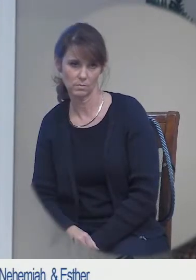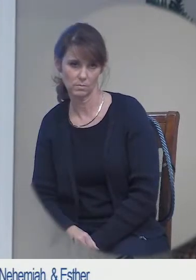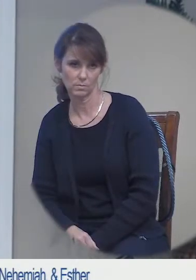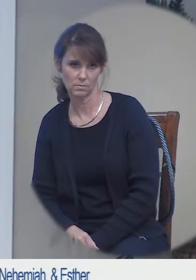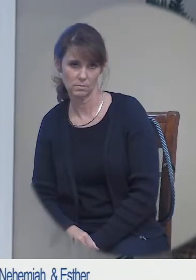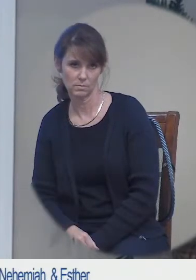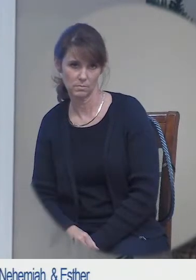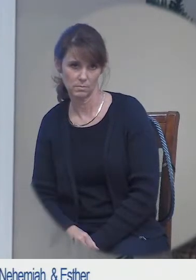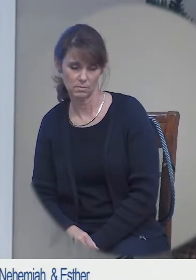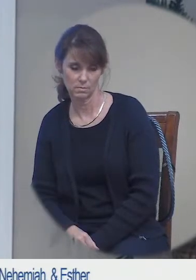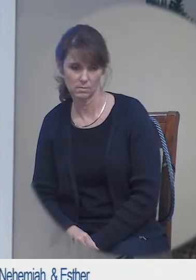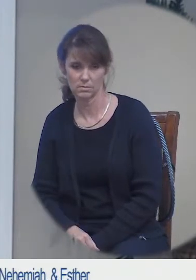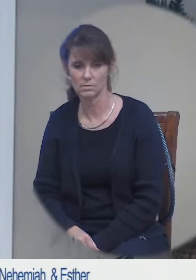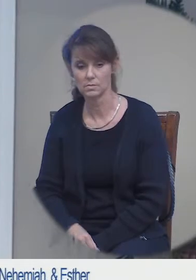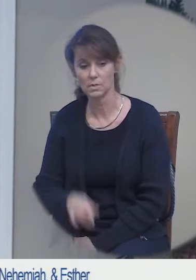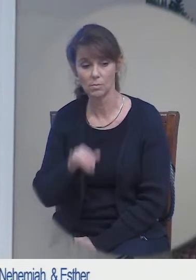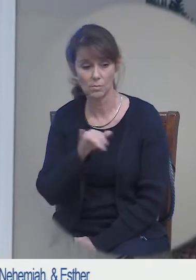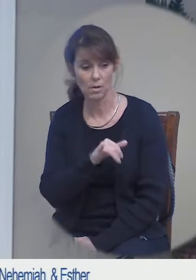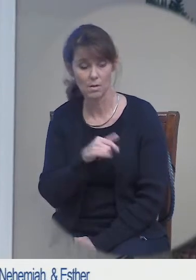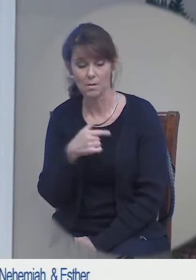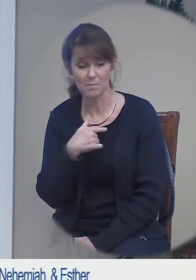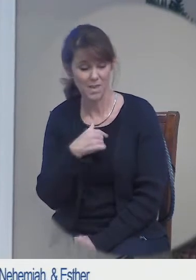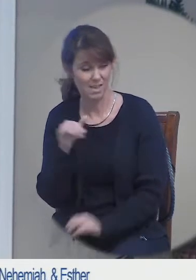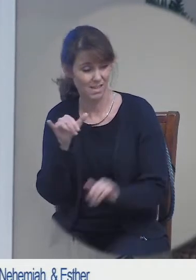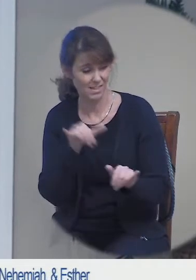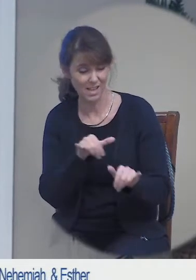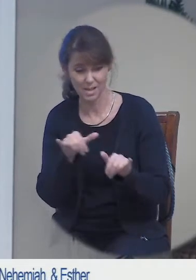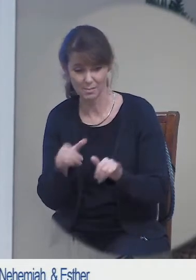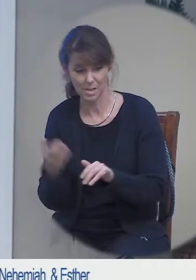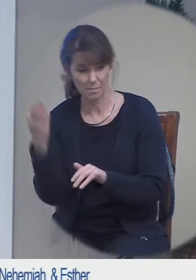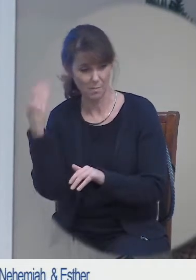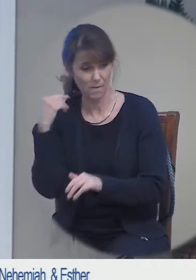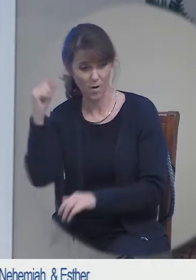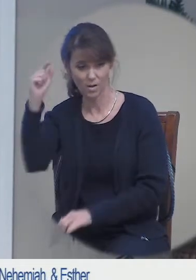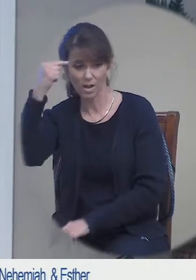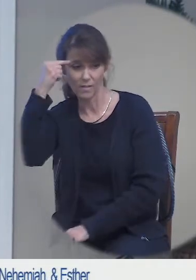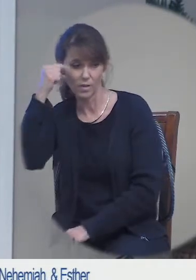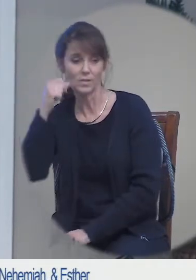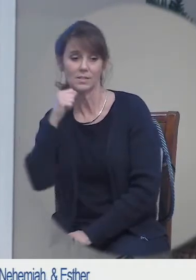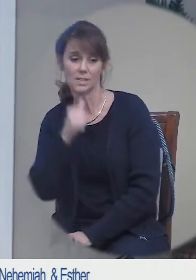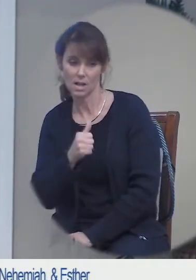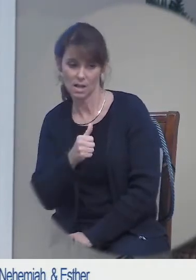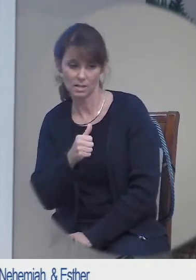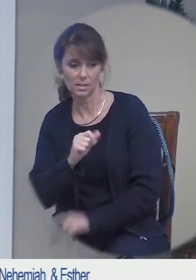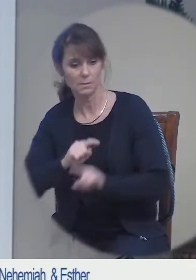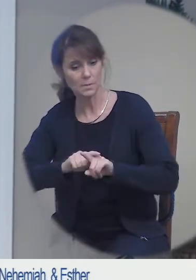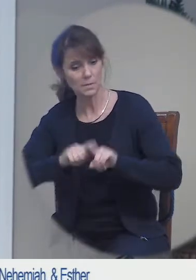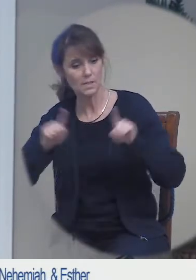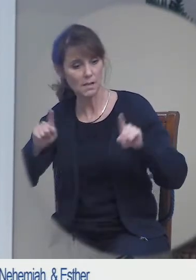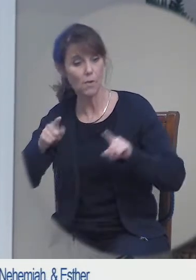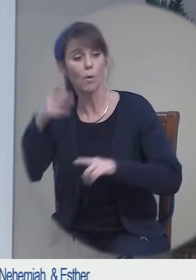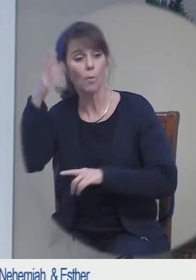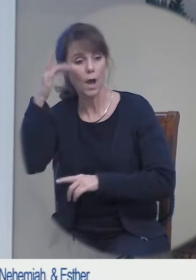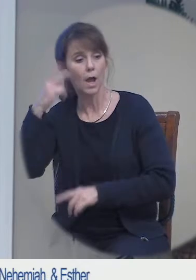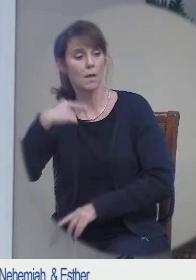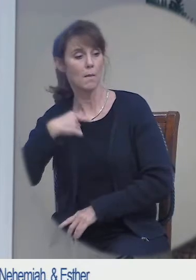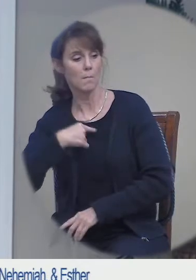wasn't like the previous governors. Why? Because I had a fear for the